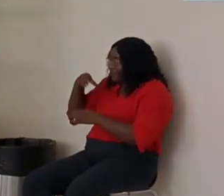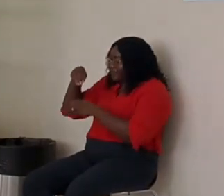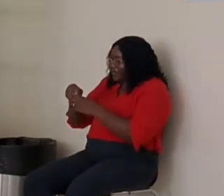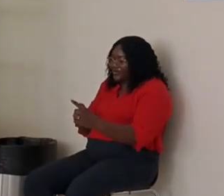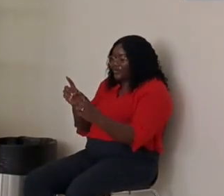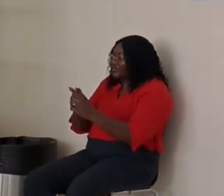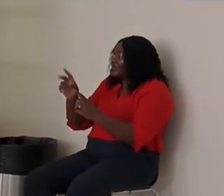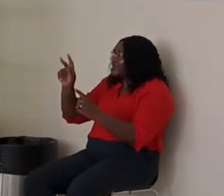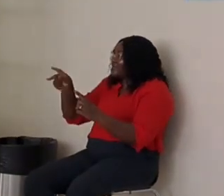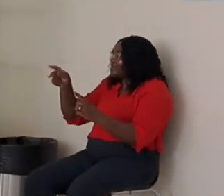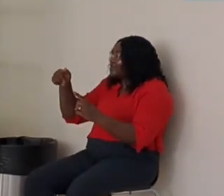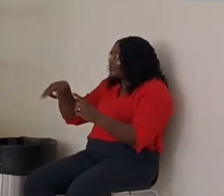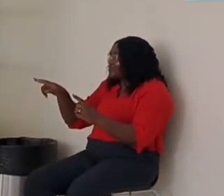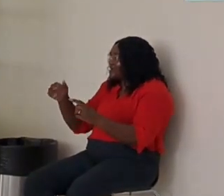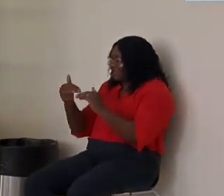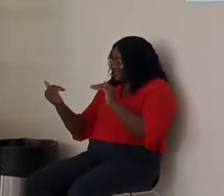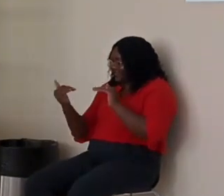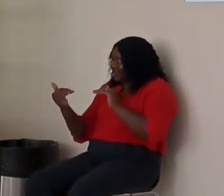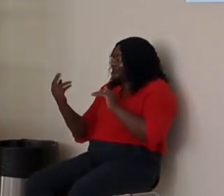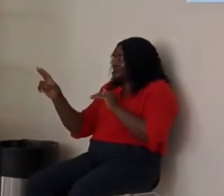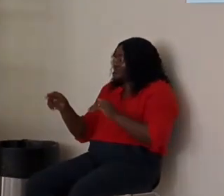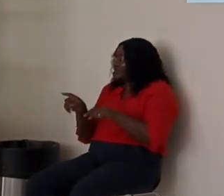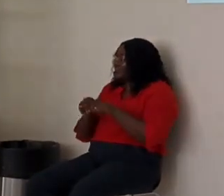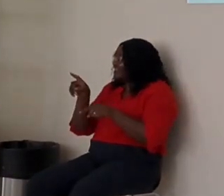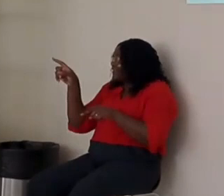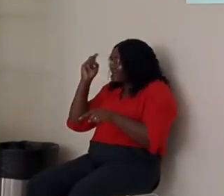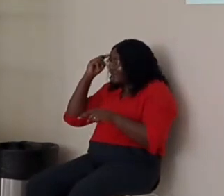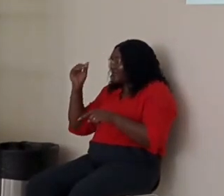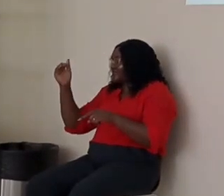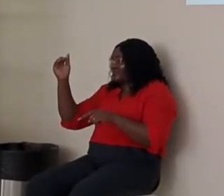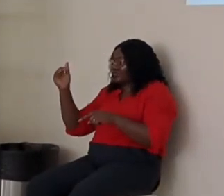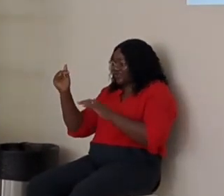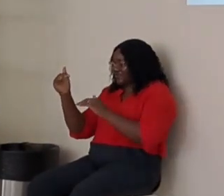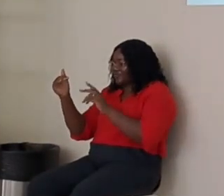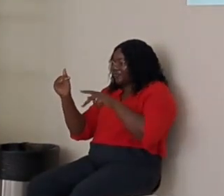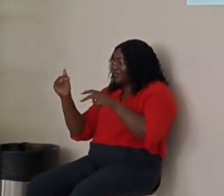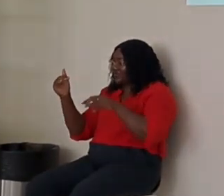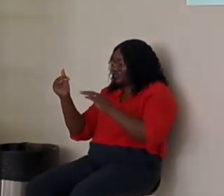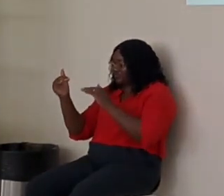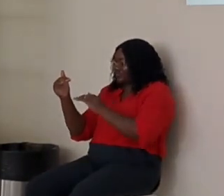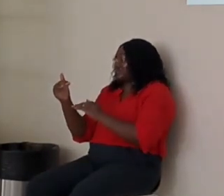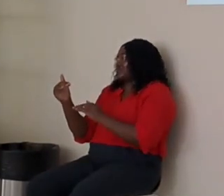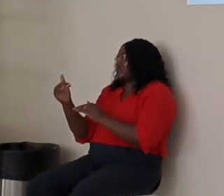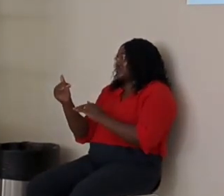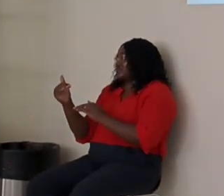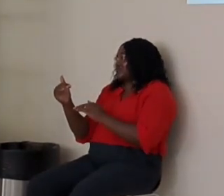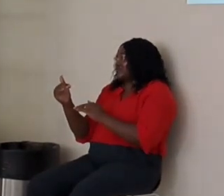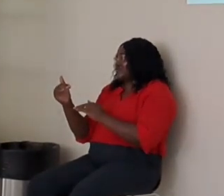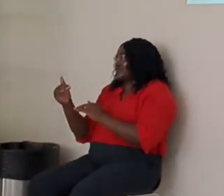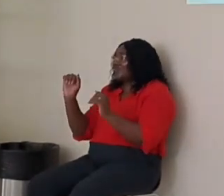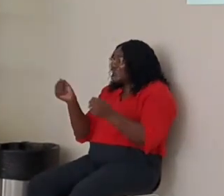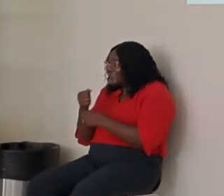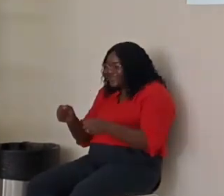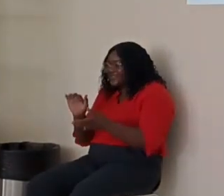the same level as them. So you can just see how they will not respond